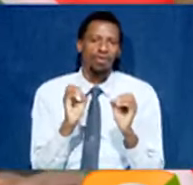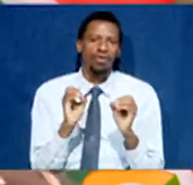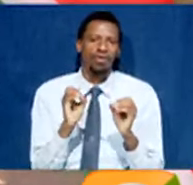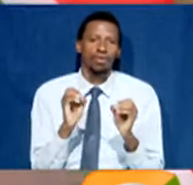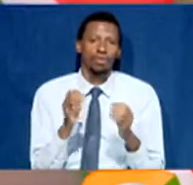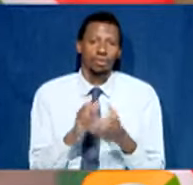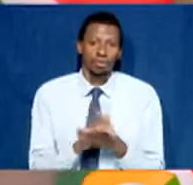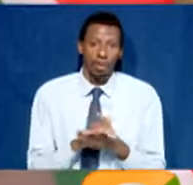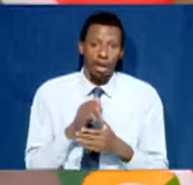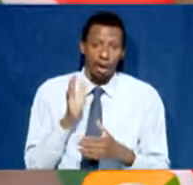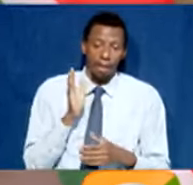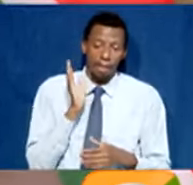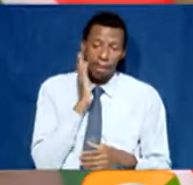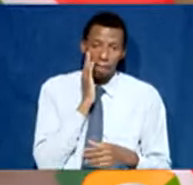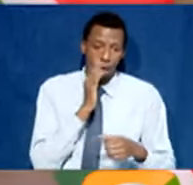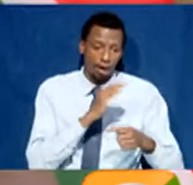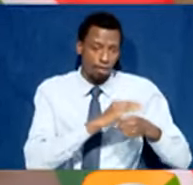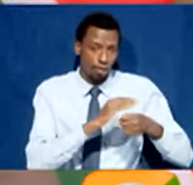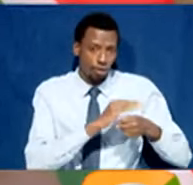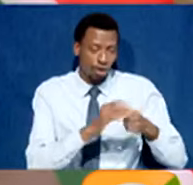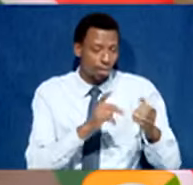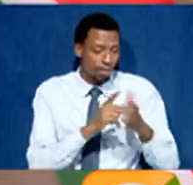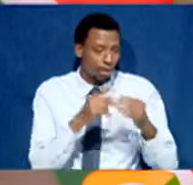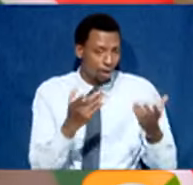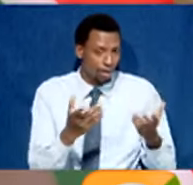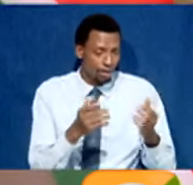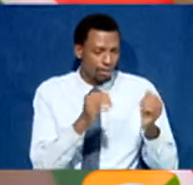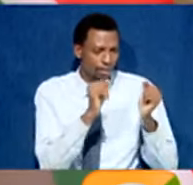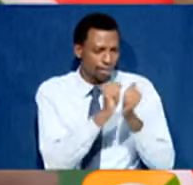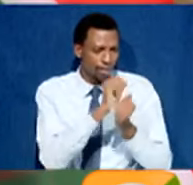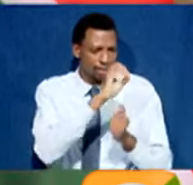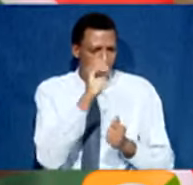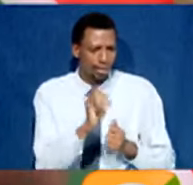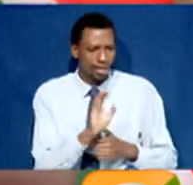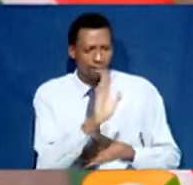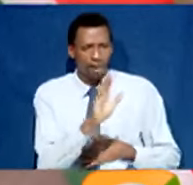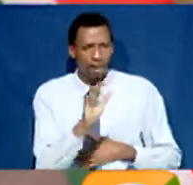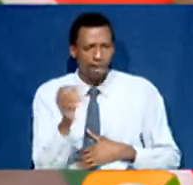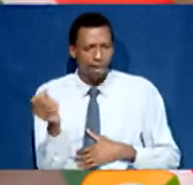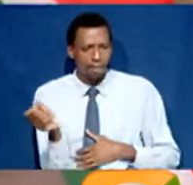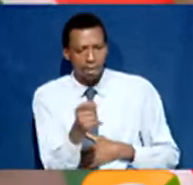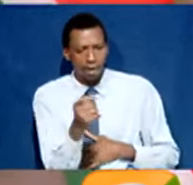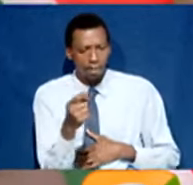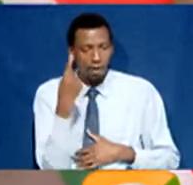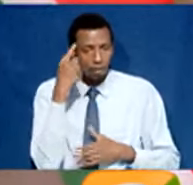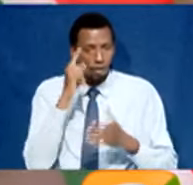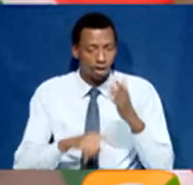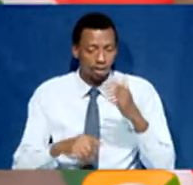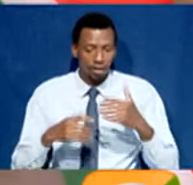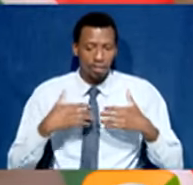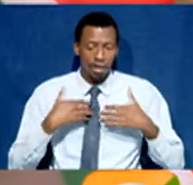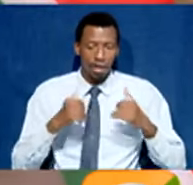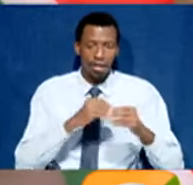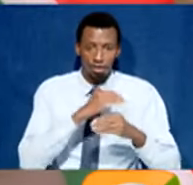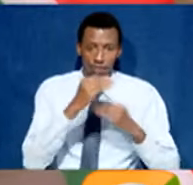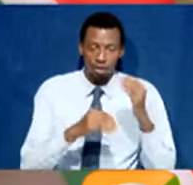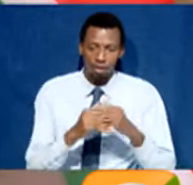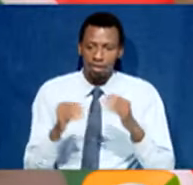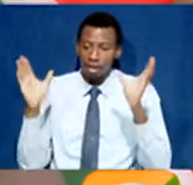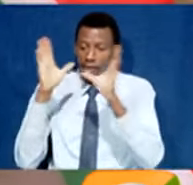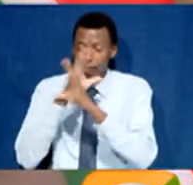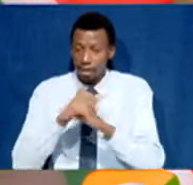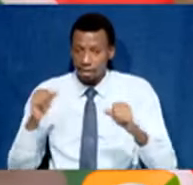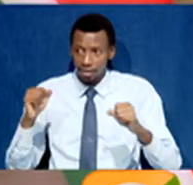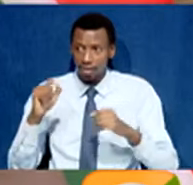Mama Mboga is paying 10% of her income for health insurance. William Ruto, the president of Kenya, is